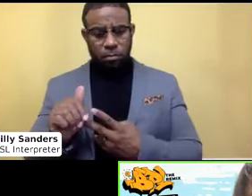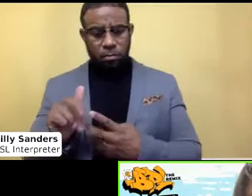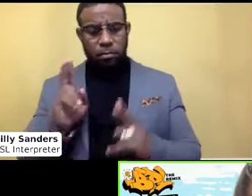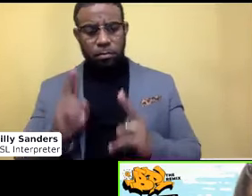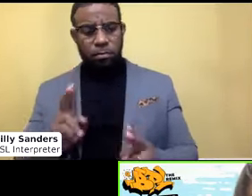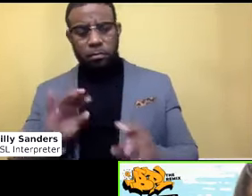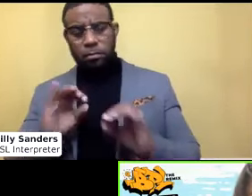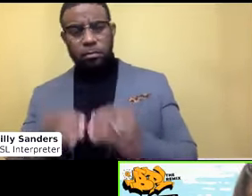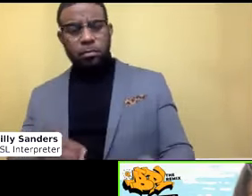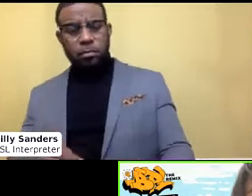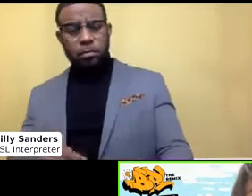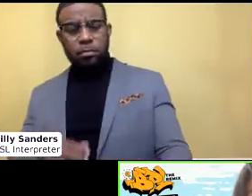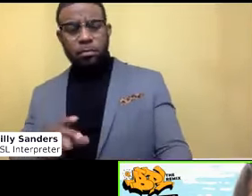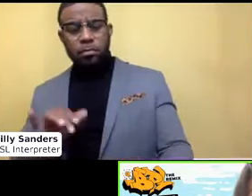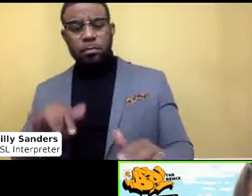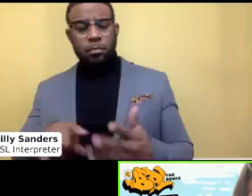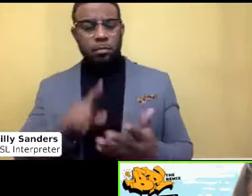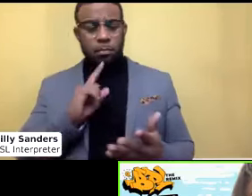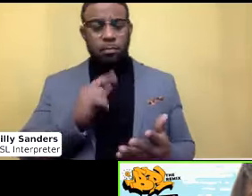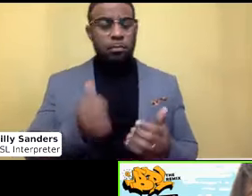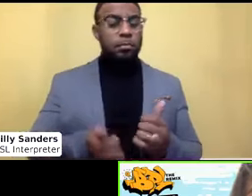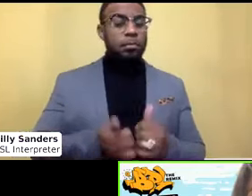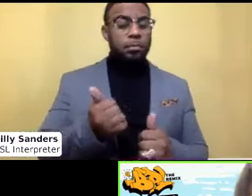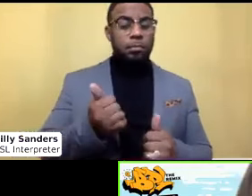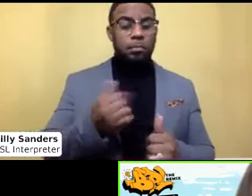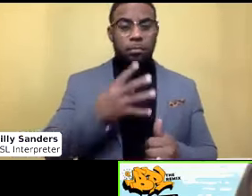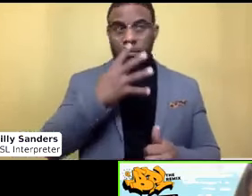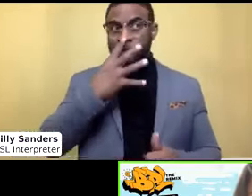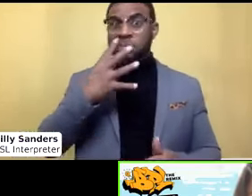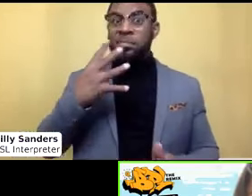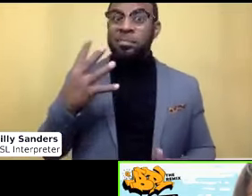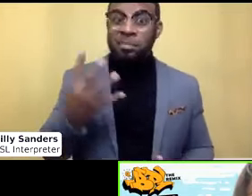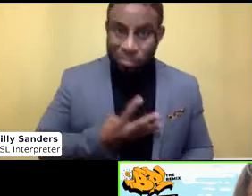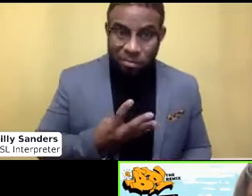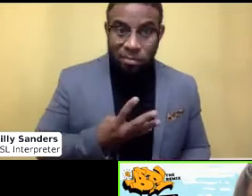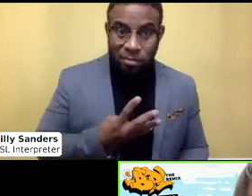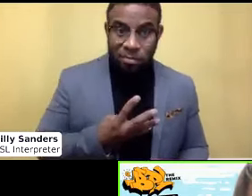humanitarian organization said that this is the most ignored